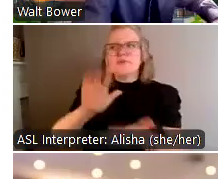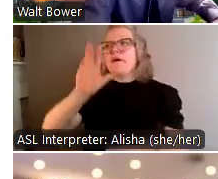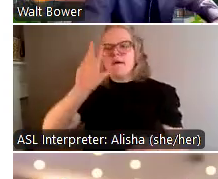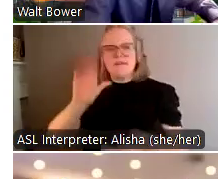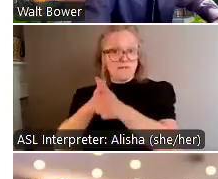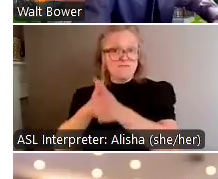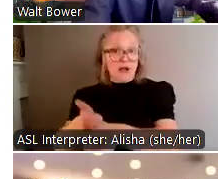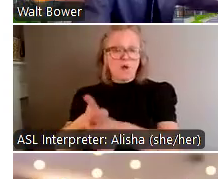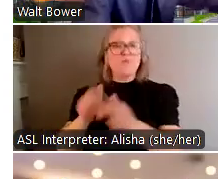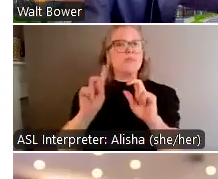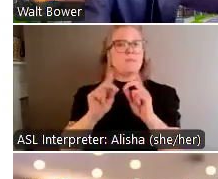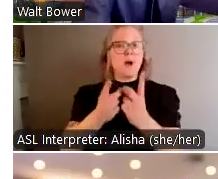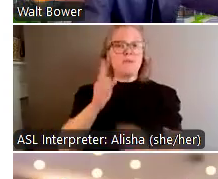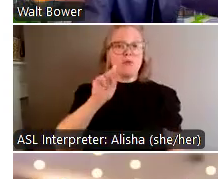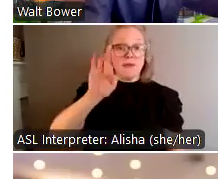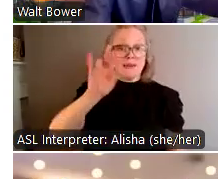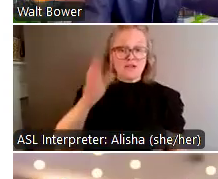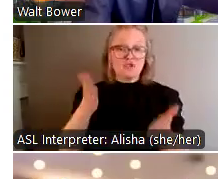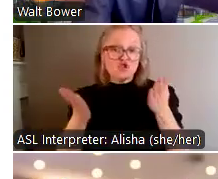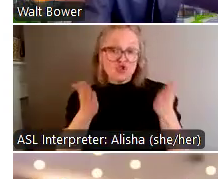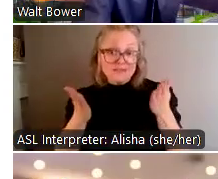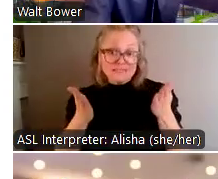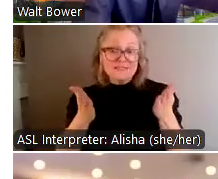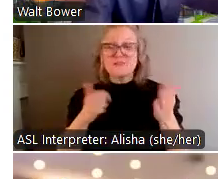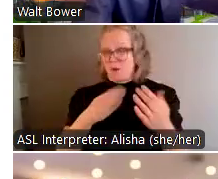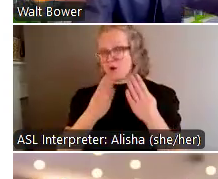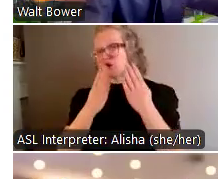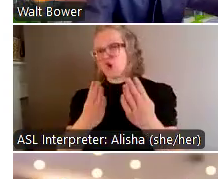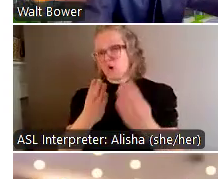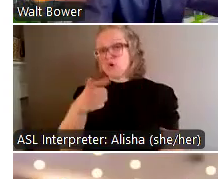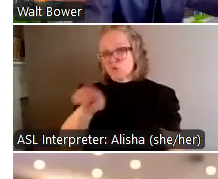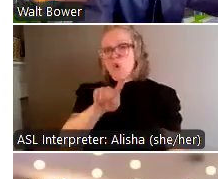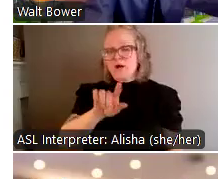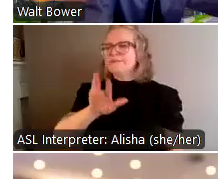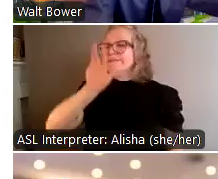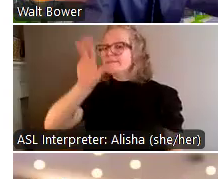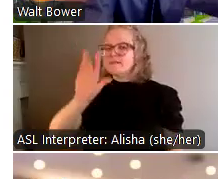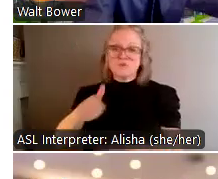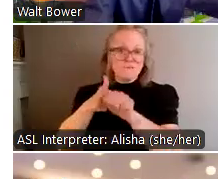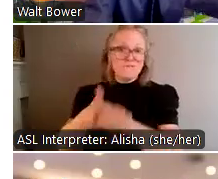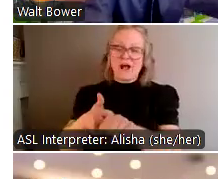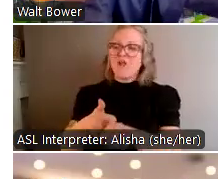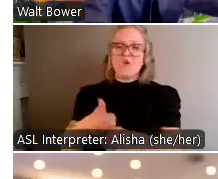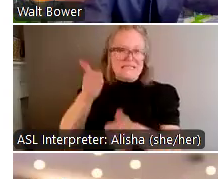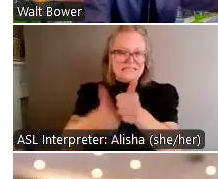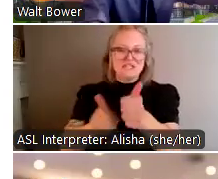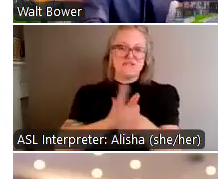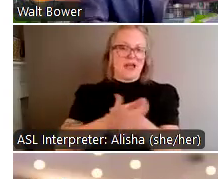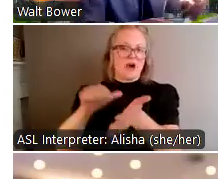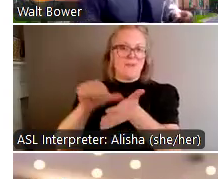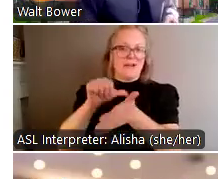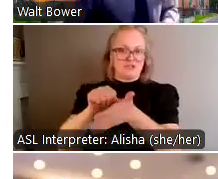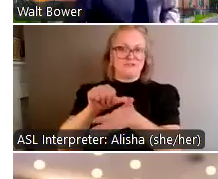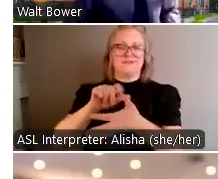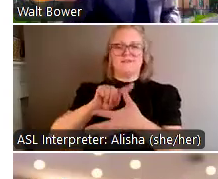for Medicaid Services. And so I would encourage you to go and follow each of our pages that are out there.